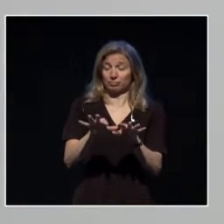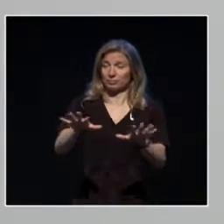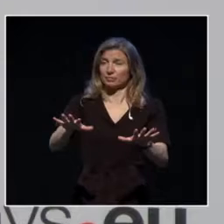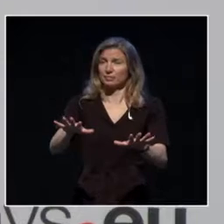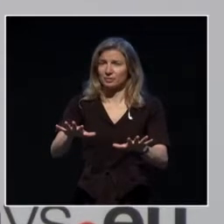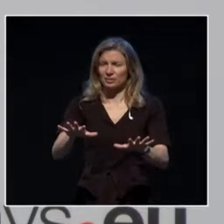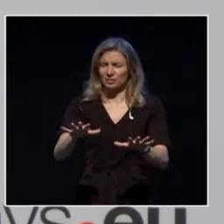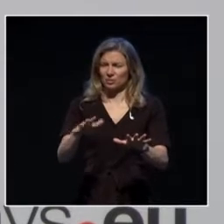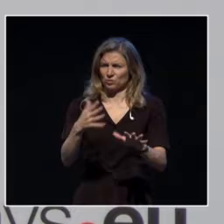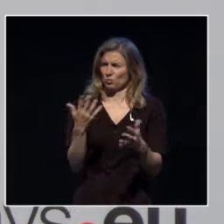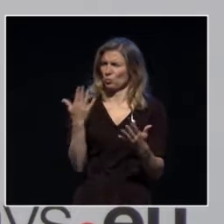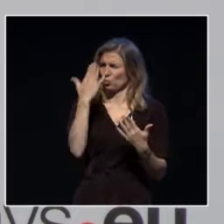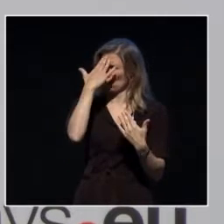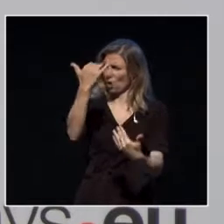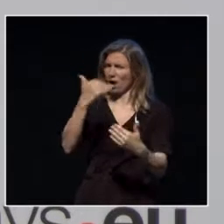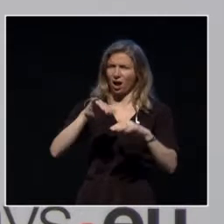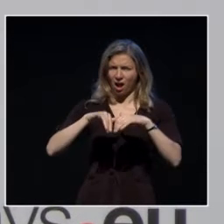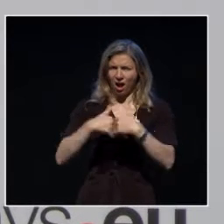for